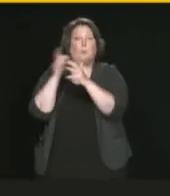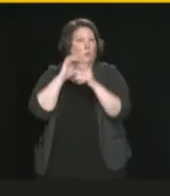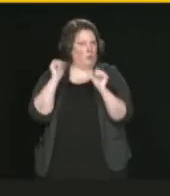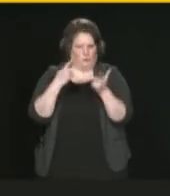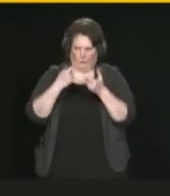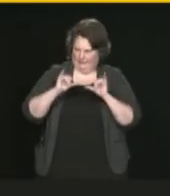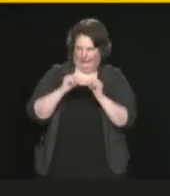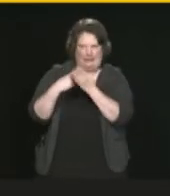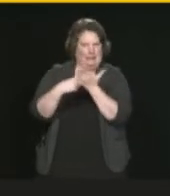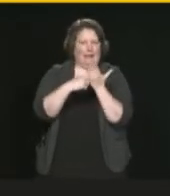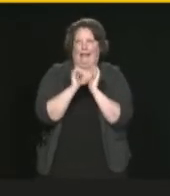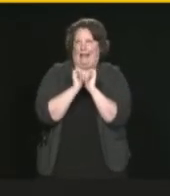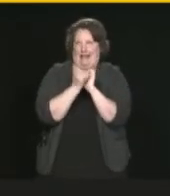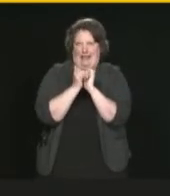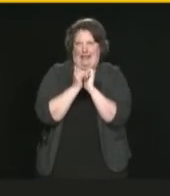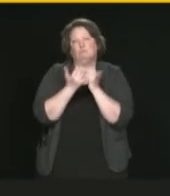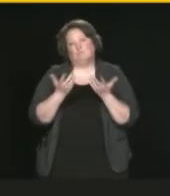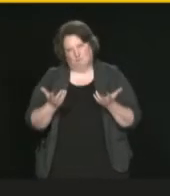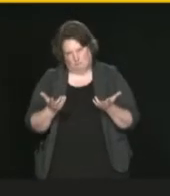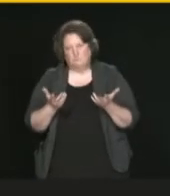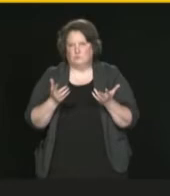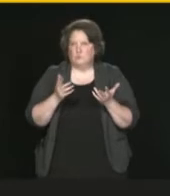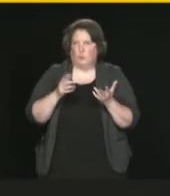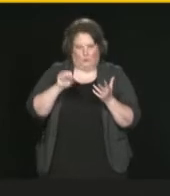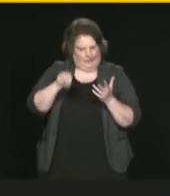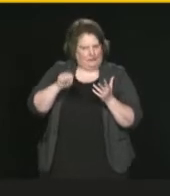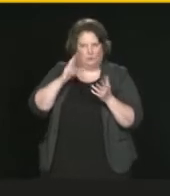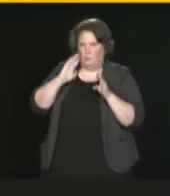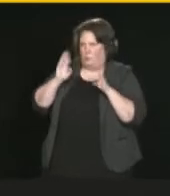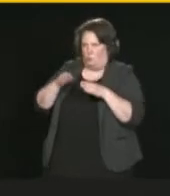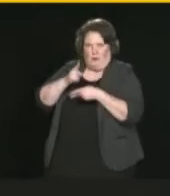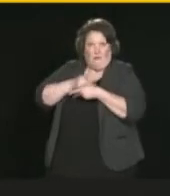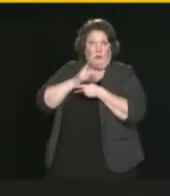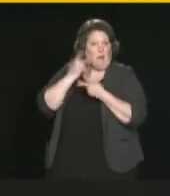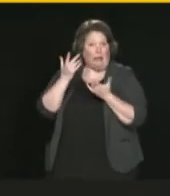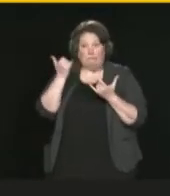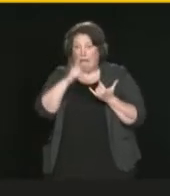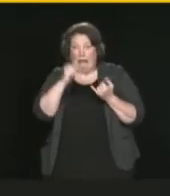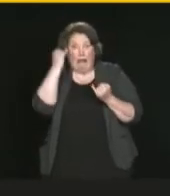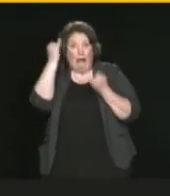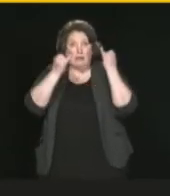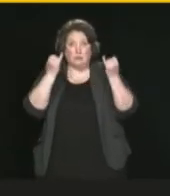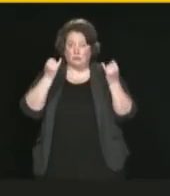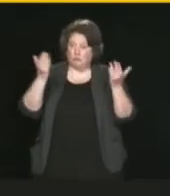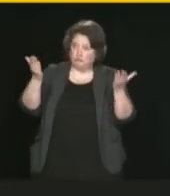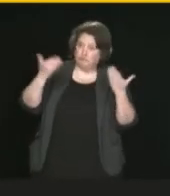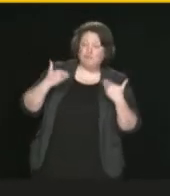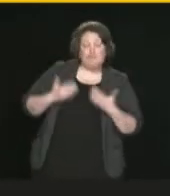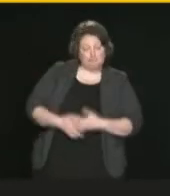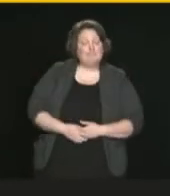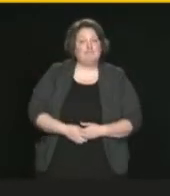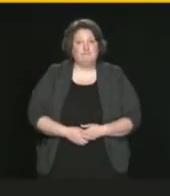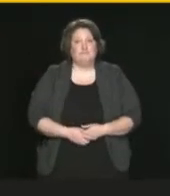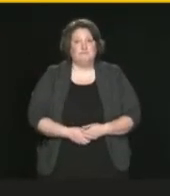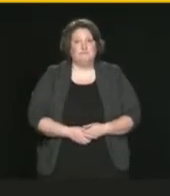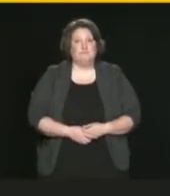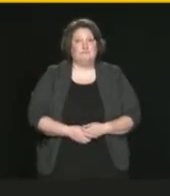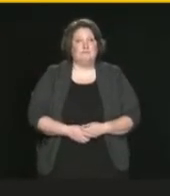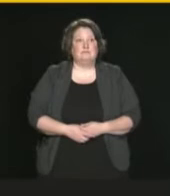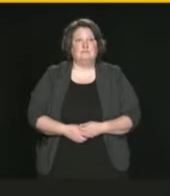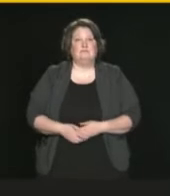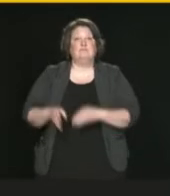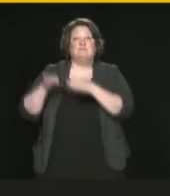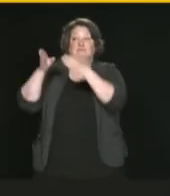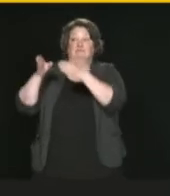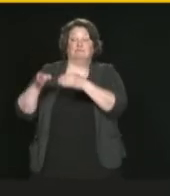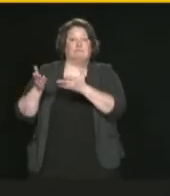this is an issue we have to follow closely, and we're open to all kinds of suggestions. Follow-up? As you know, Michelle, the